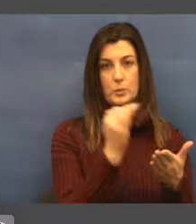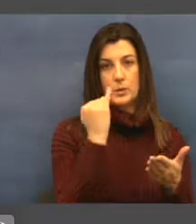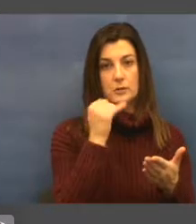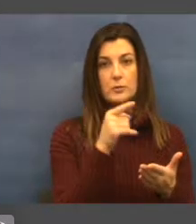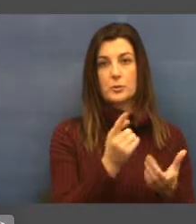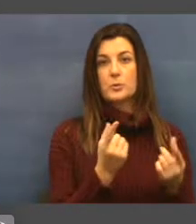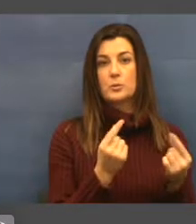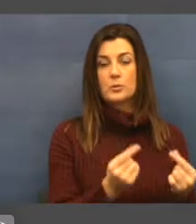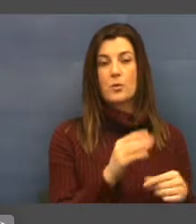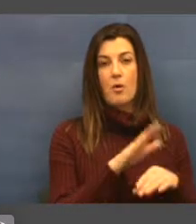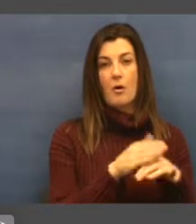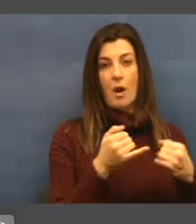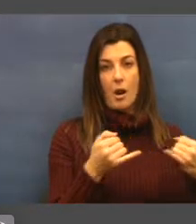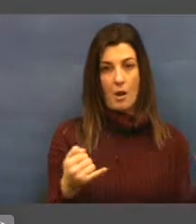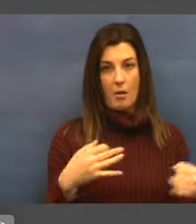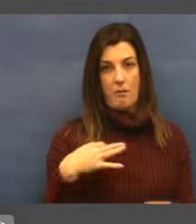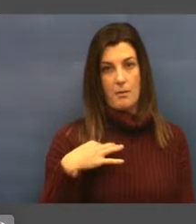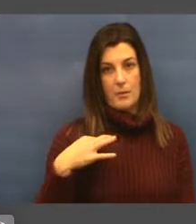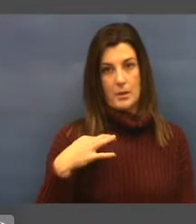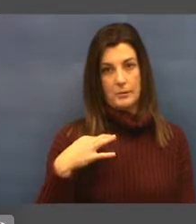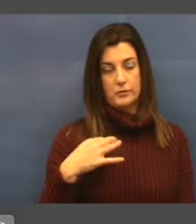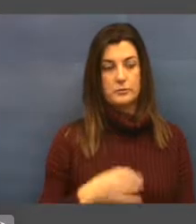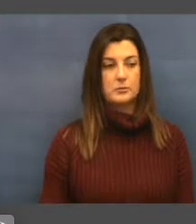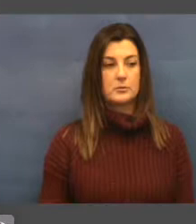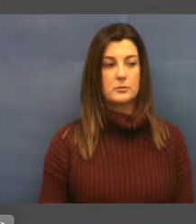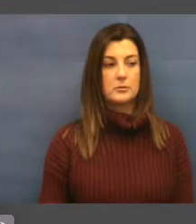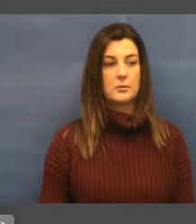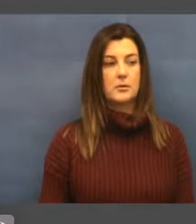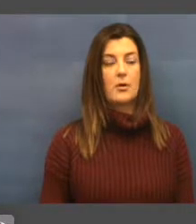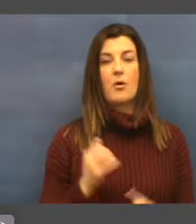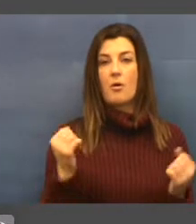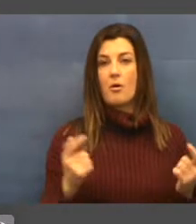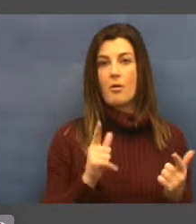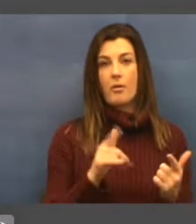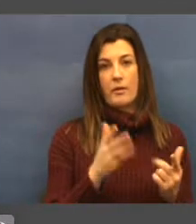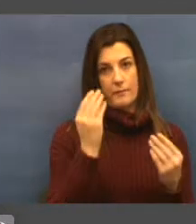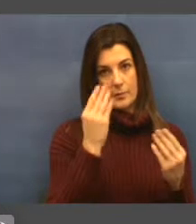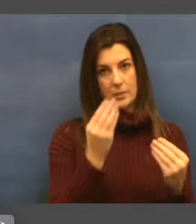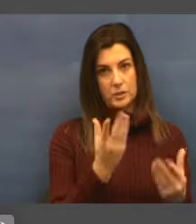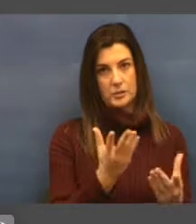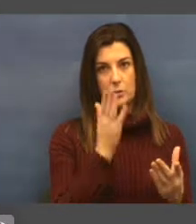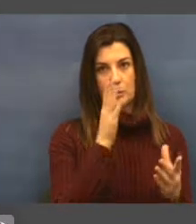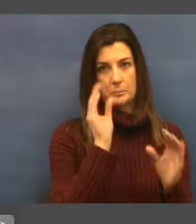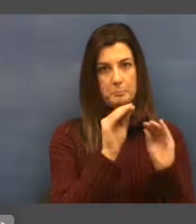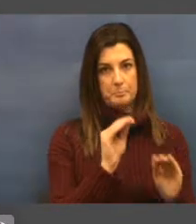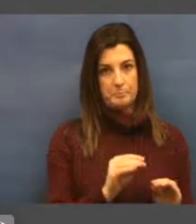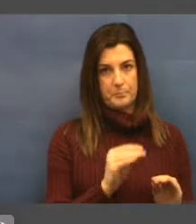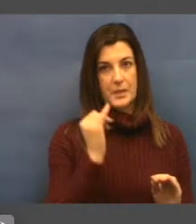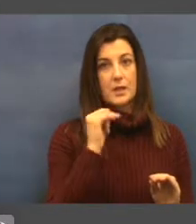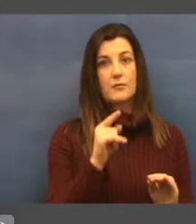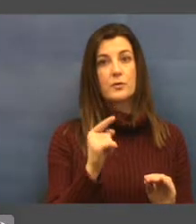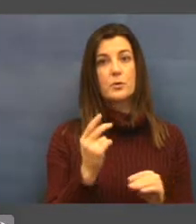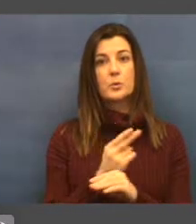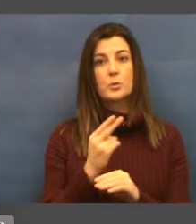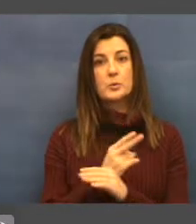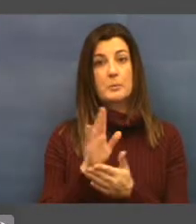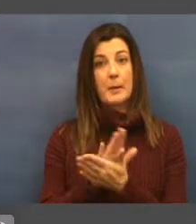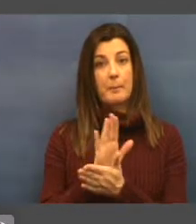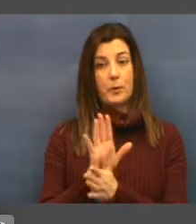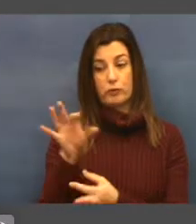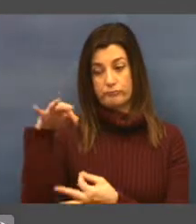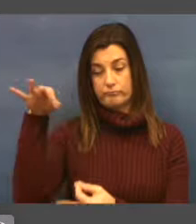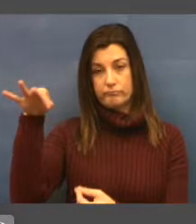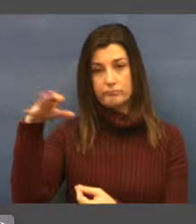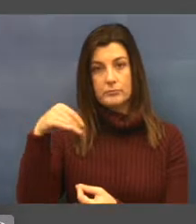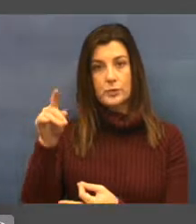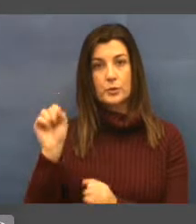you're doing the online application, all of that information will already be inputted. If you're doing the paper application, you